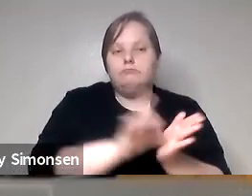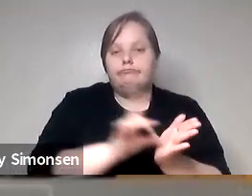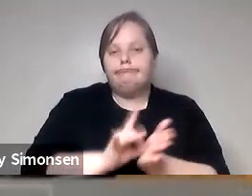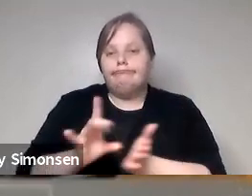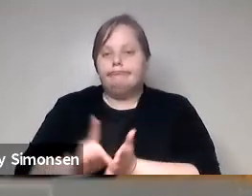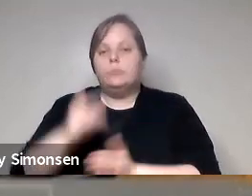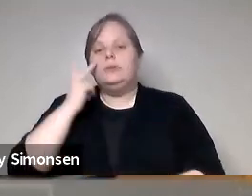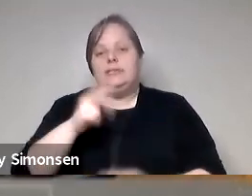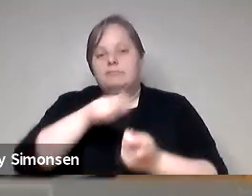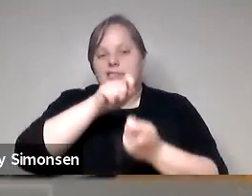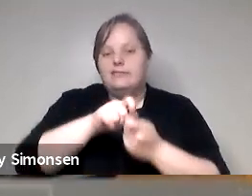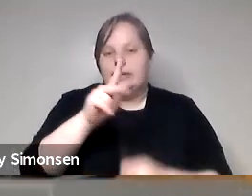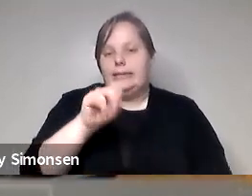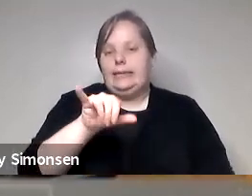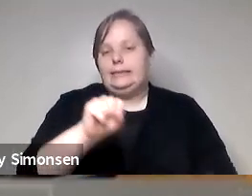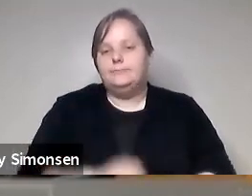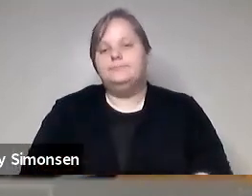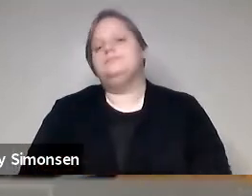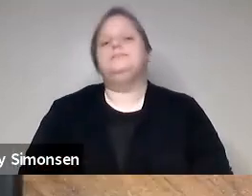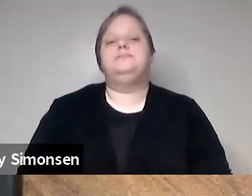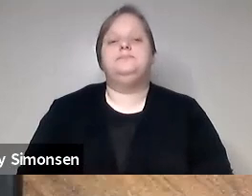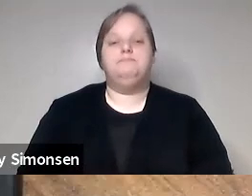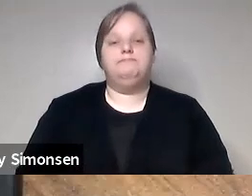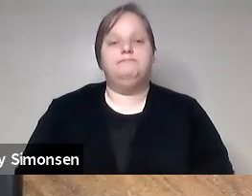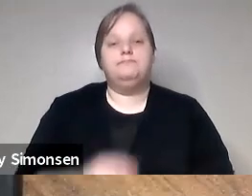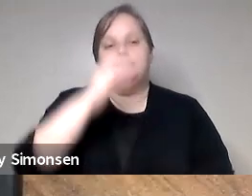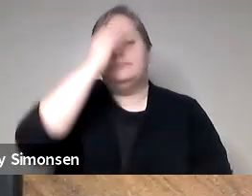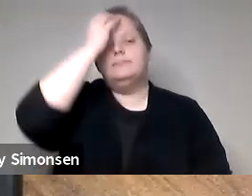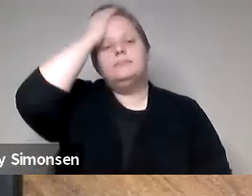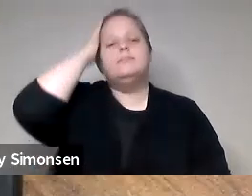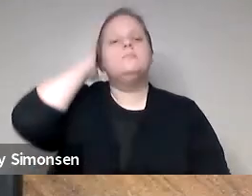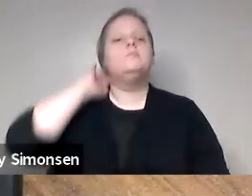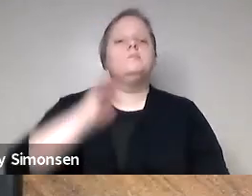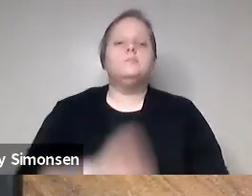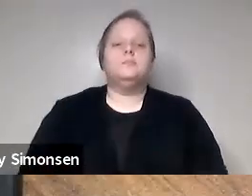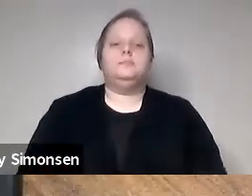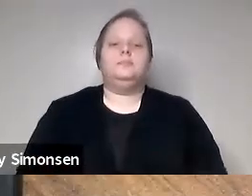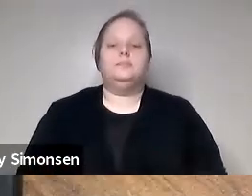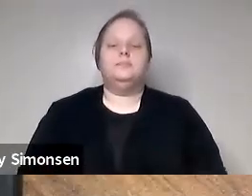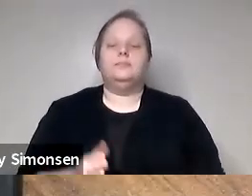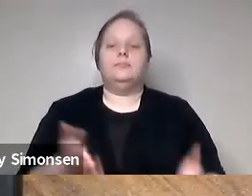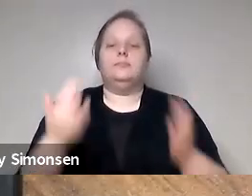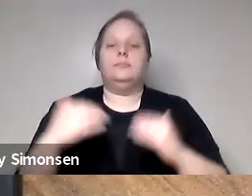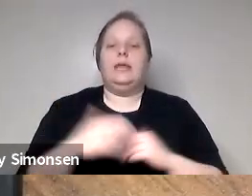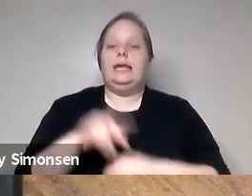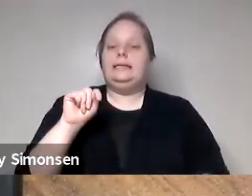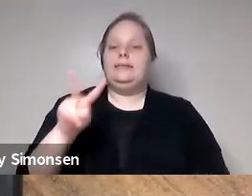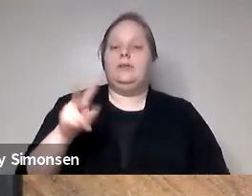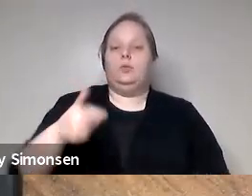those specific keys. All right, moving on to the next one is a TV